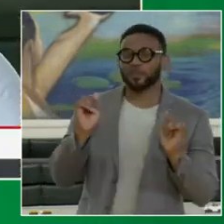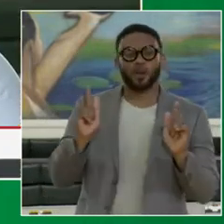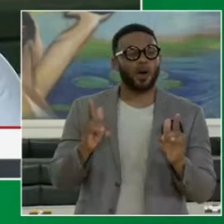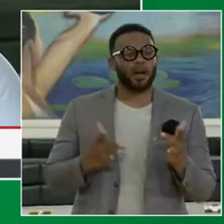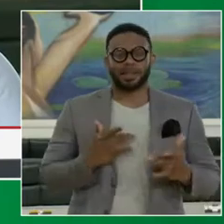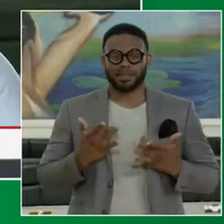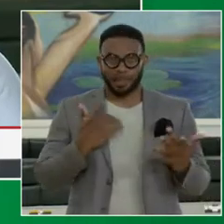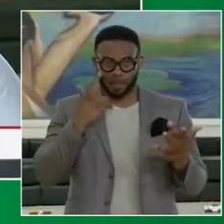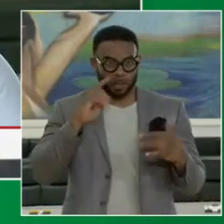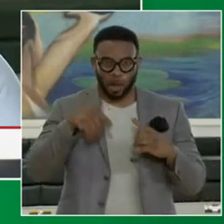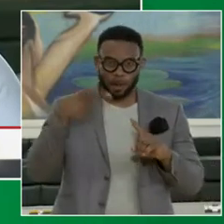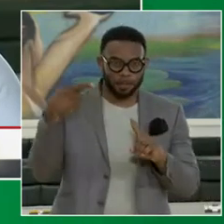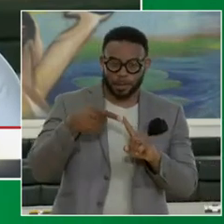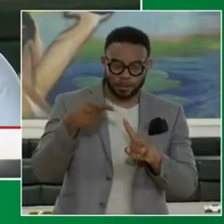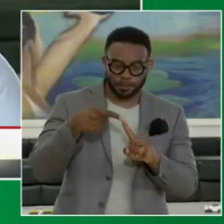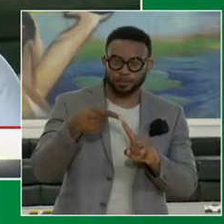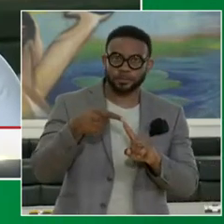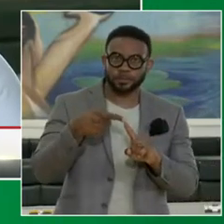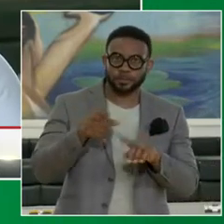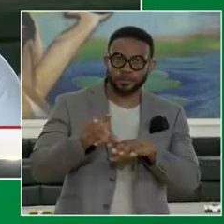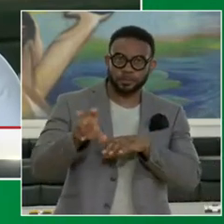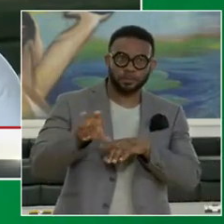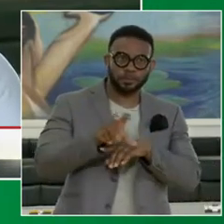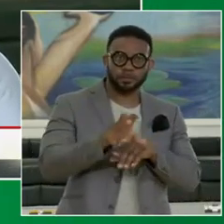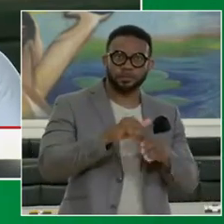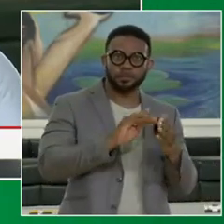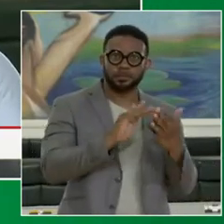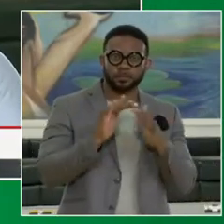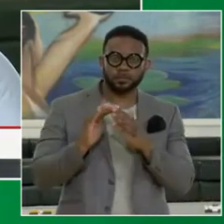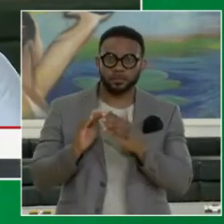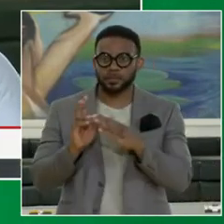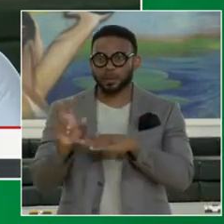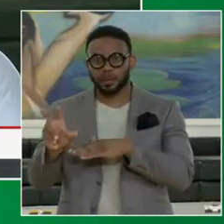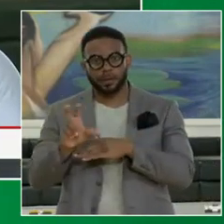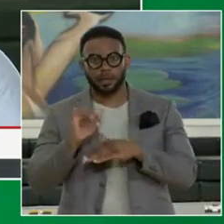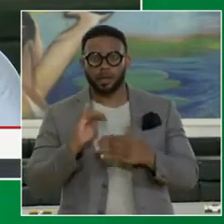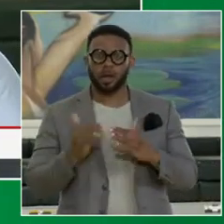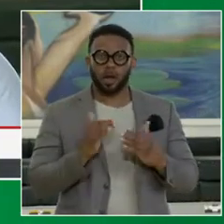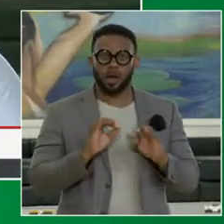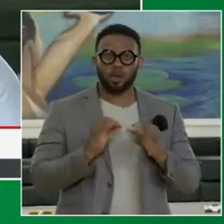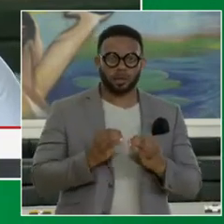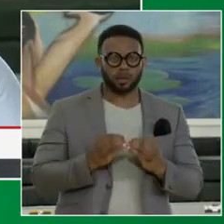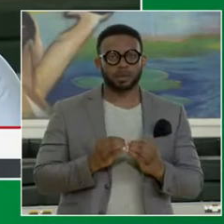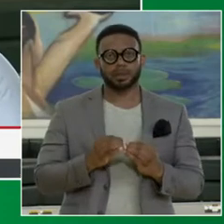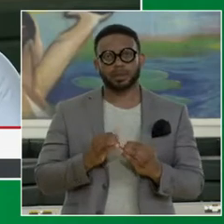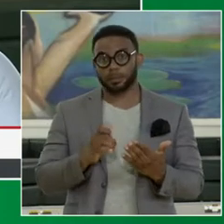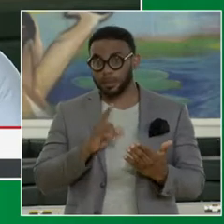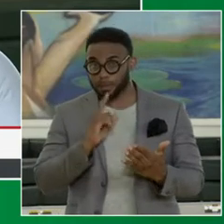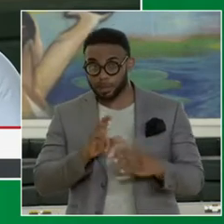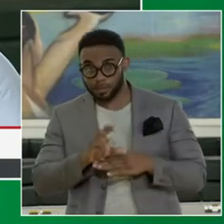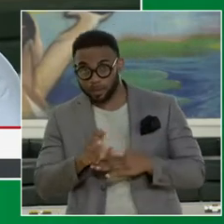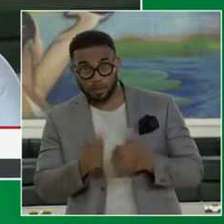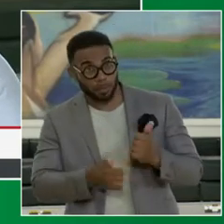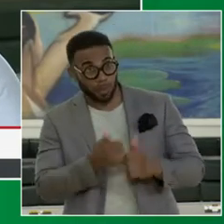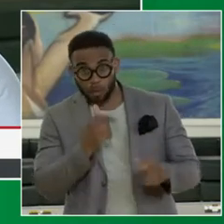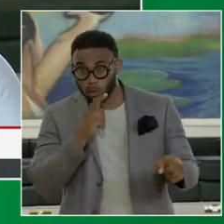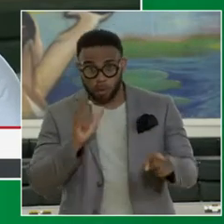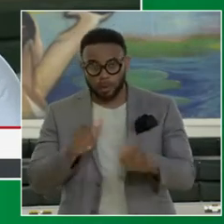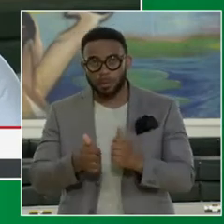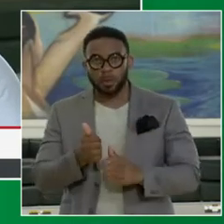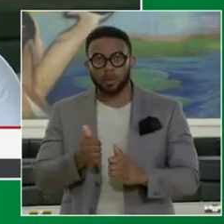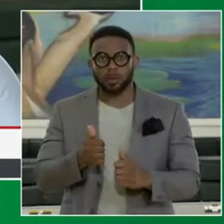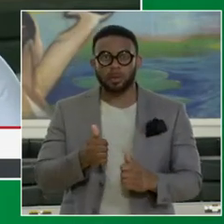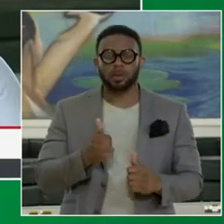right? Because it's all about investing in communities and investing in our residents that need the investment the most. So